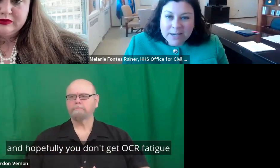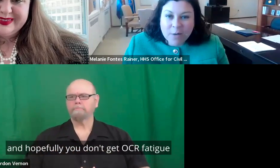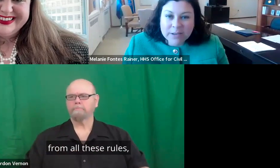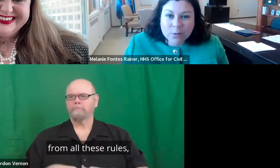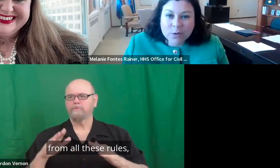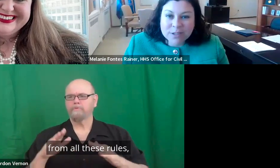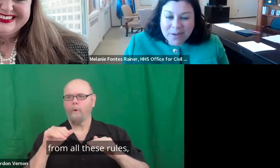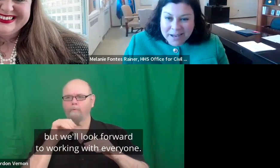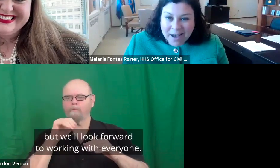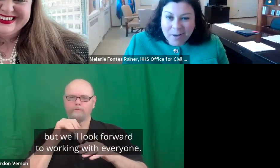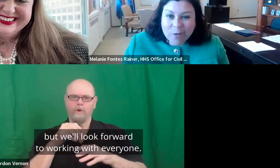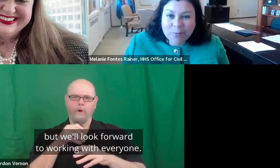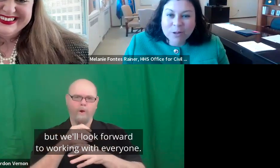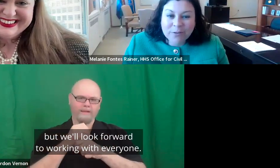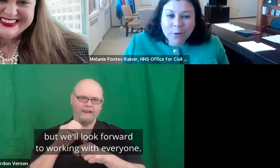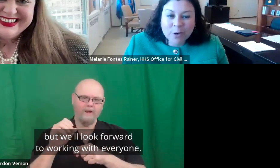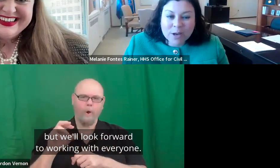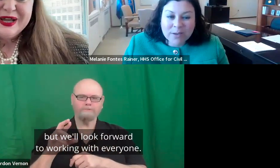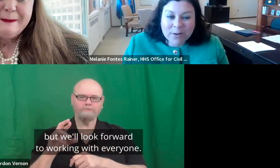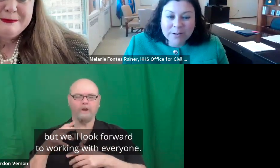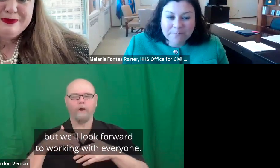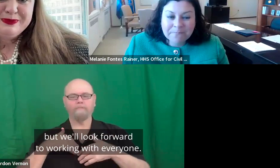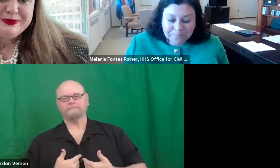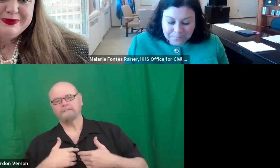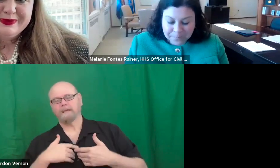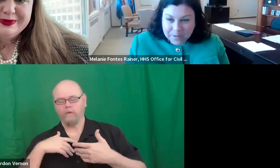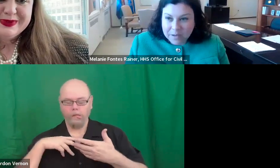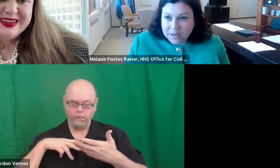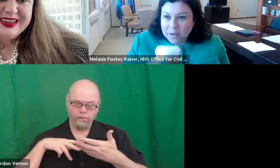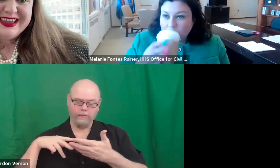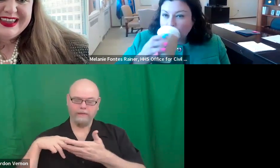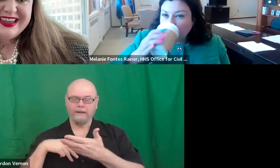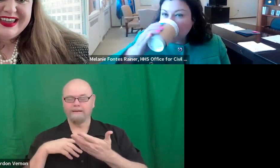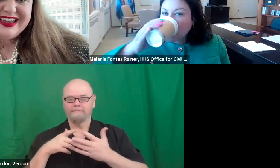OCR fatigue from all these rules, but we'll look forward to working with everyone.